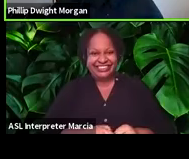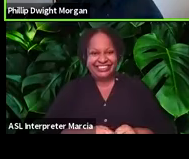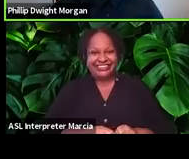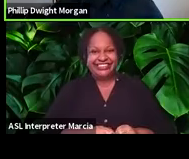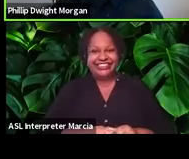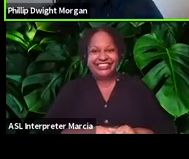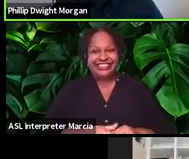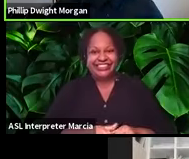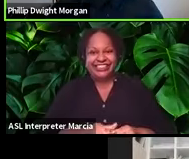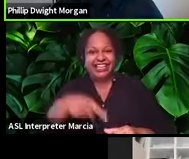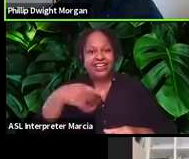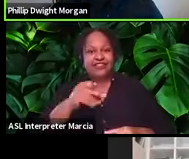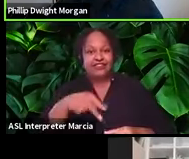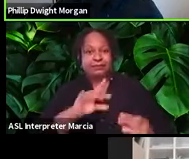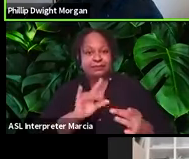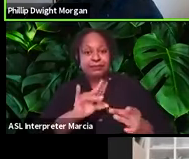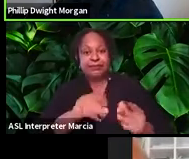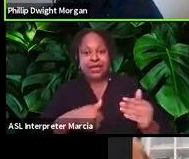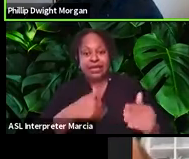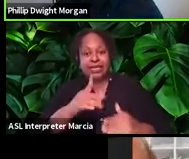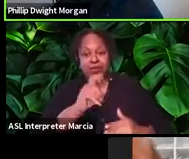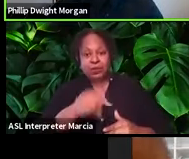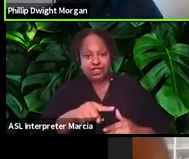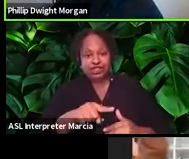My next question is for you, Suzanne.